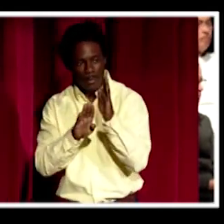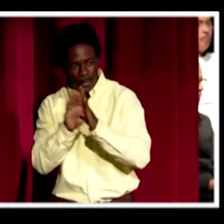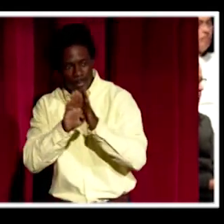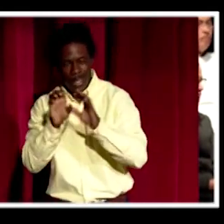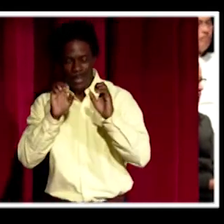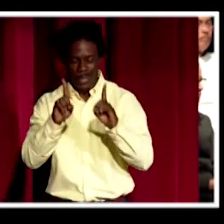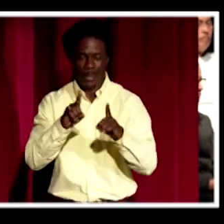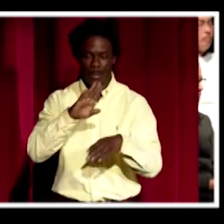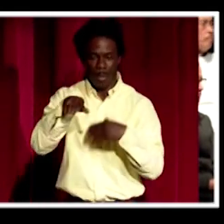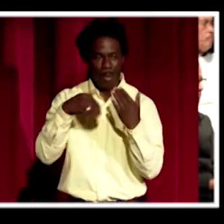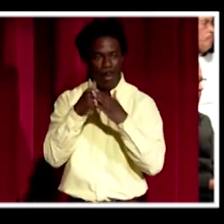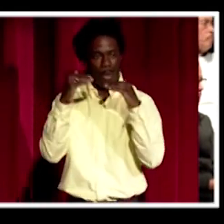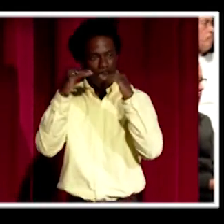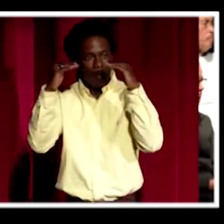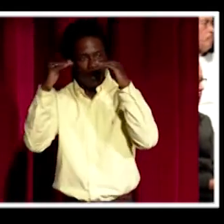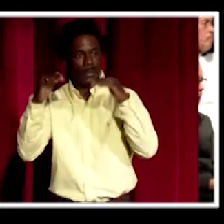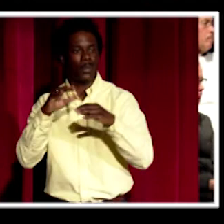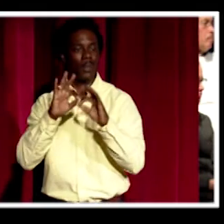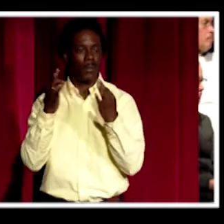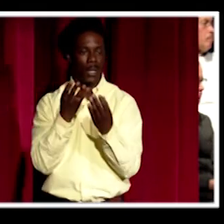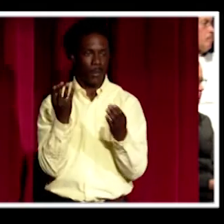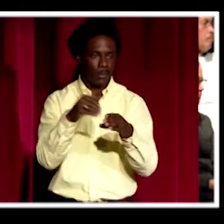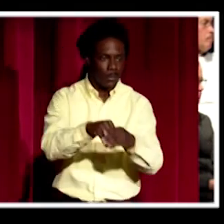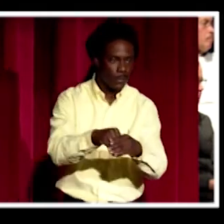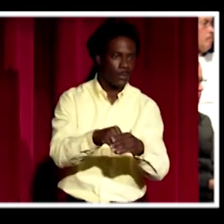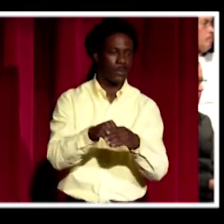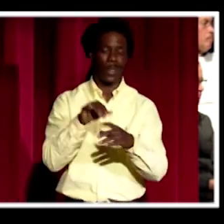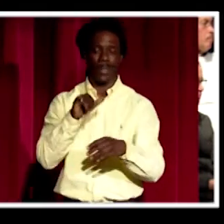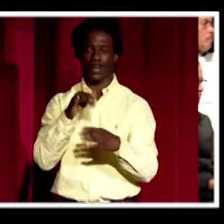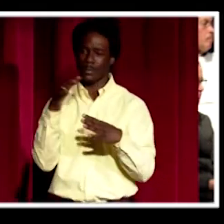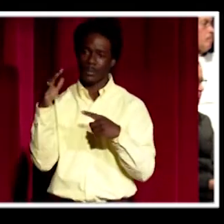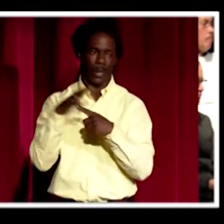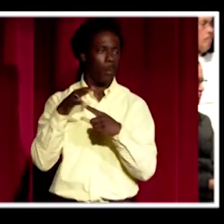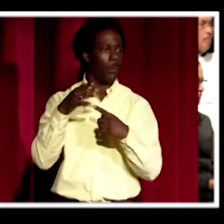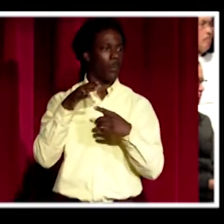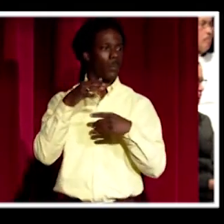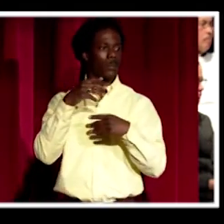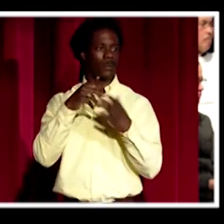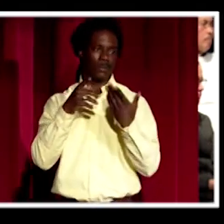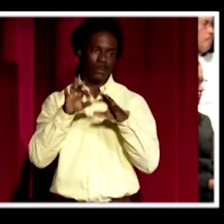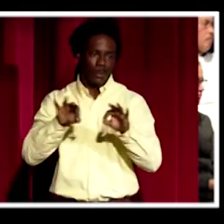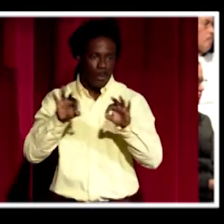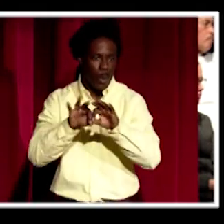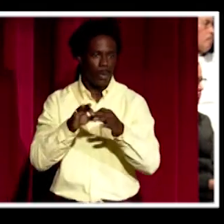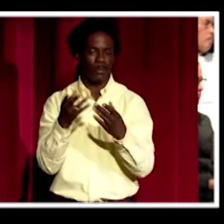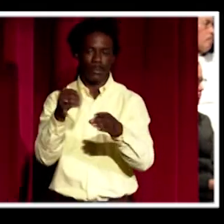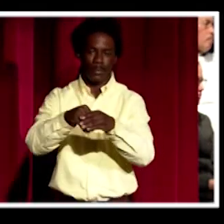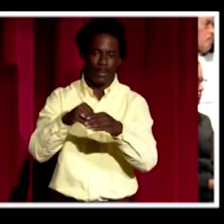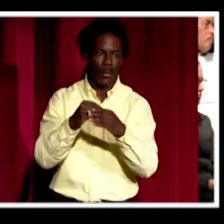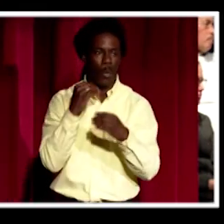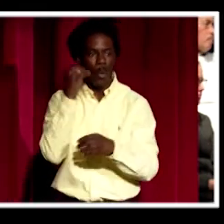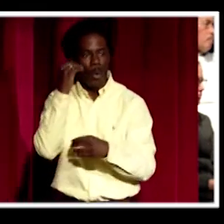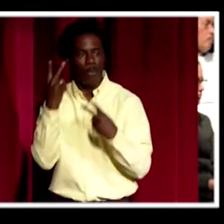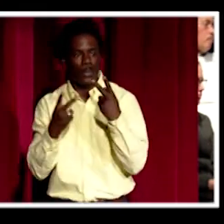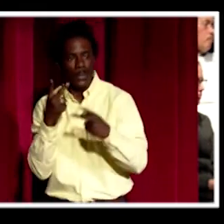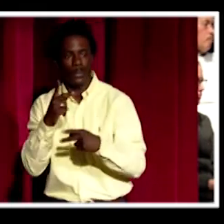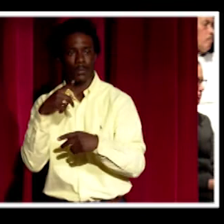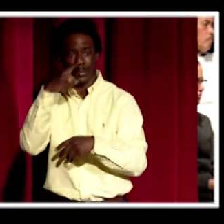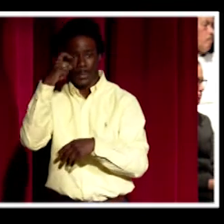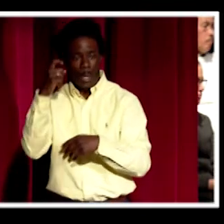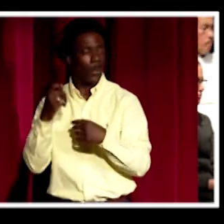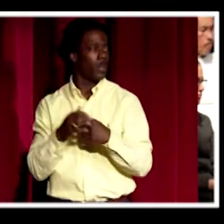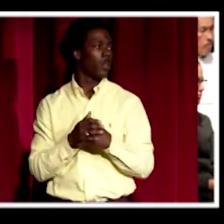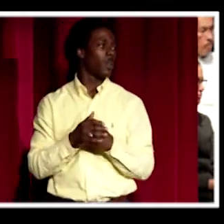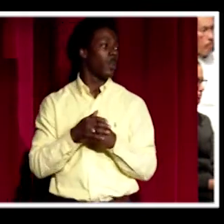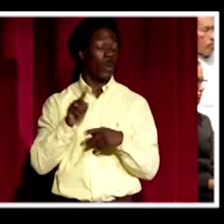every level. Family engagement is a top priority of teachers, participating in home visits every summer. And when you